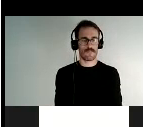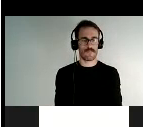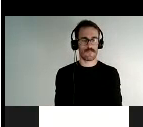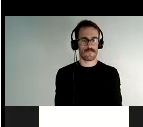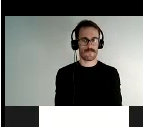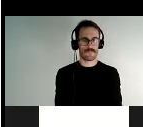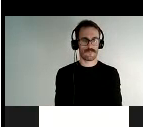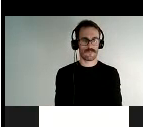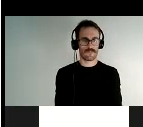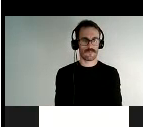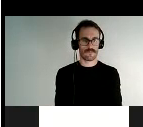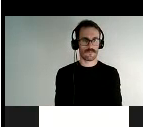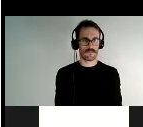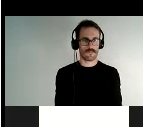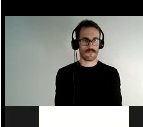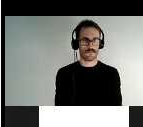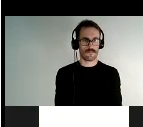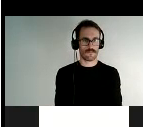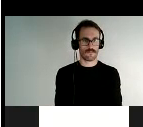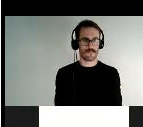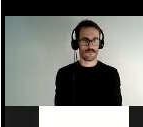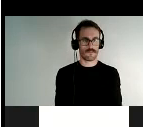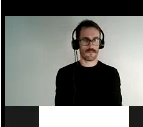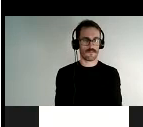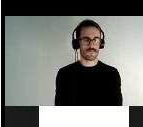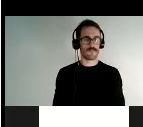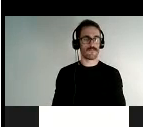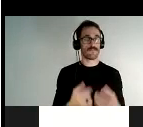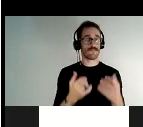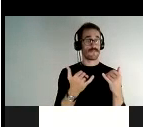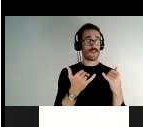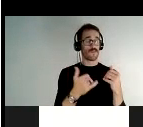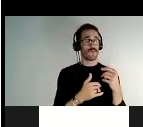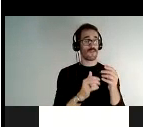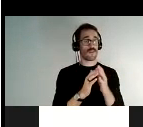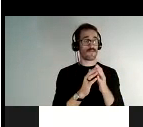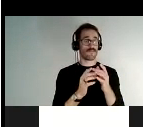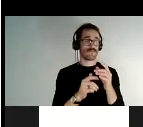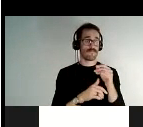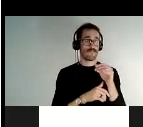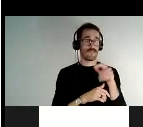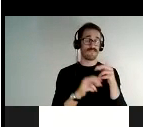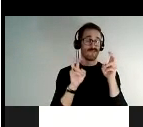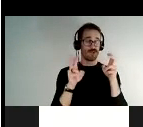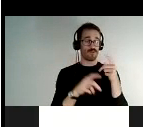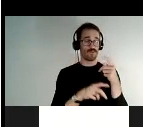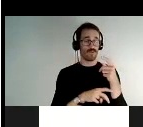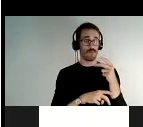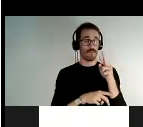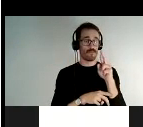So to be clear, the issue of prayer is not the issue of caring for somebody. It's the issue of assuming